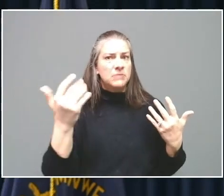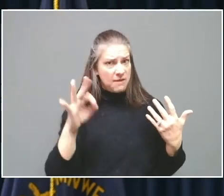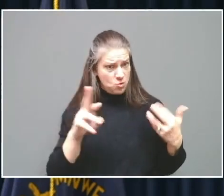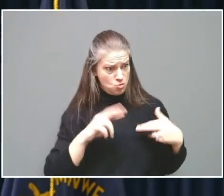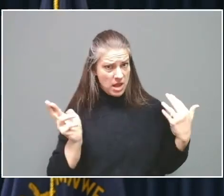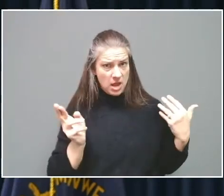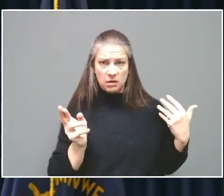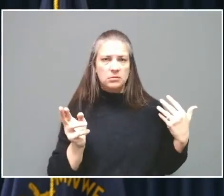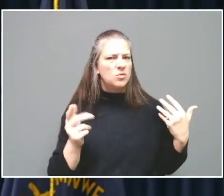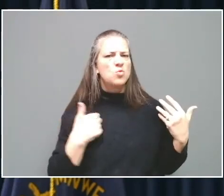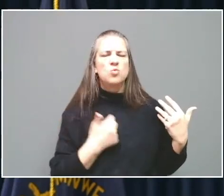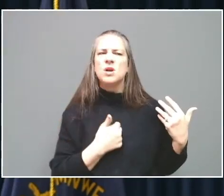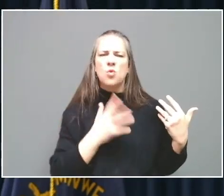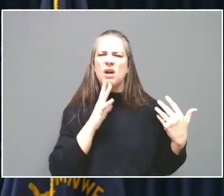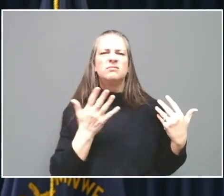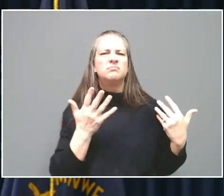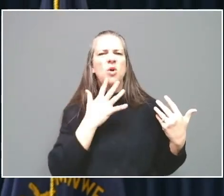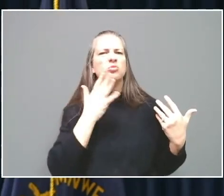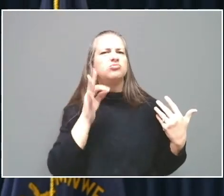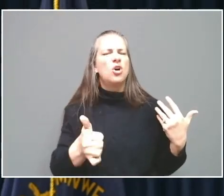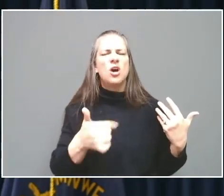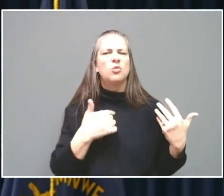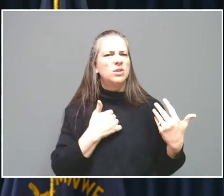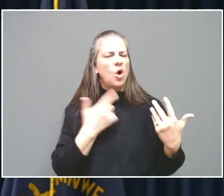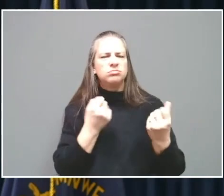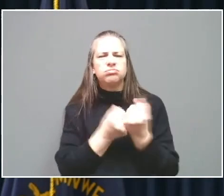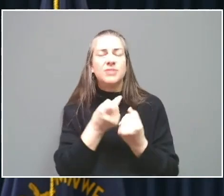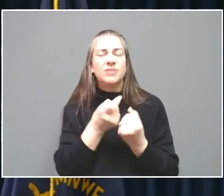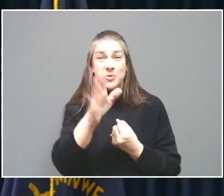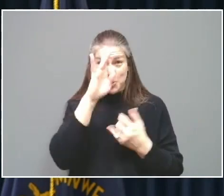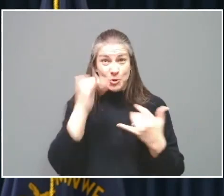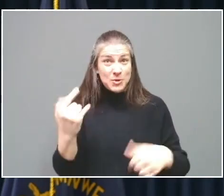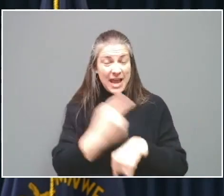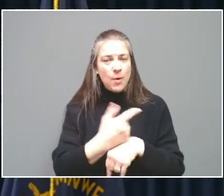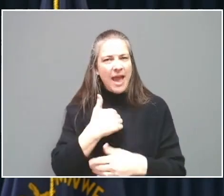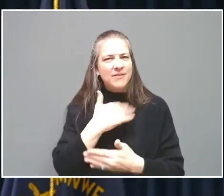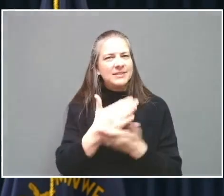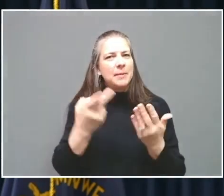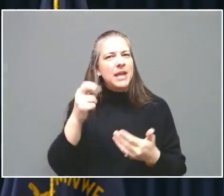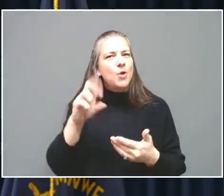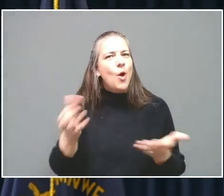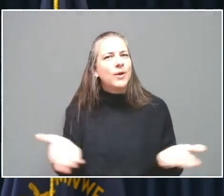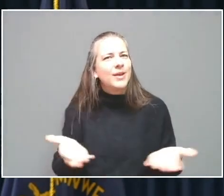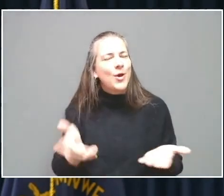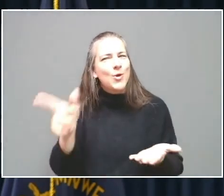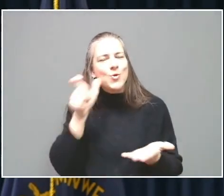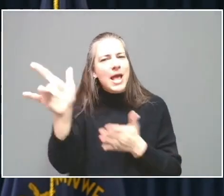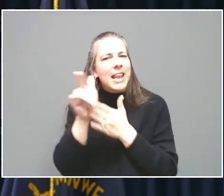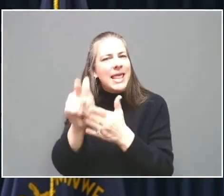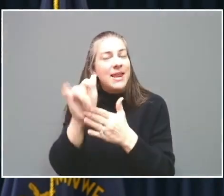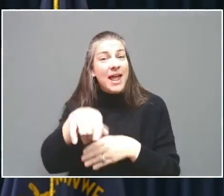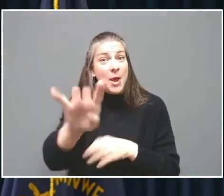there. Today, I'm joined by some of the heroes who help lead these efforts, members of Kentucky's emergency management,